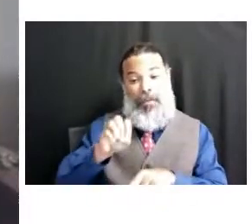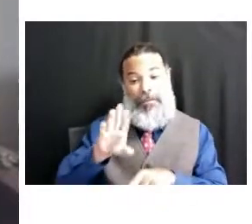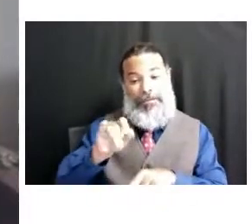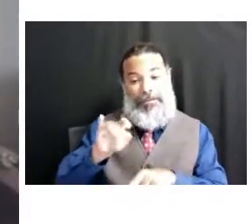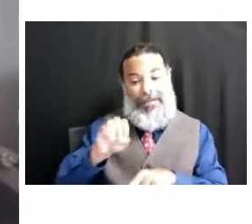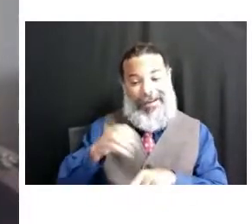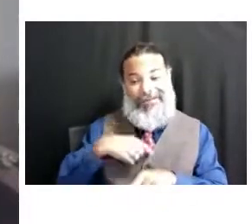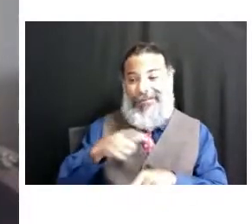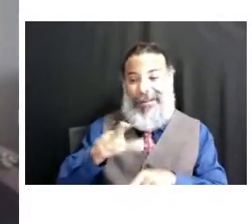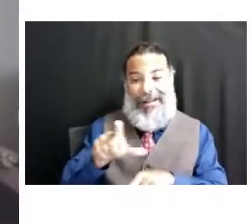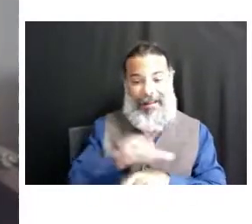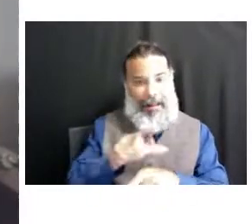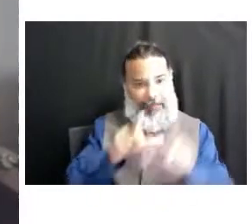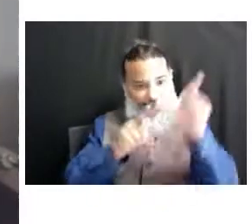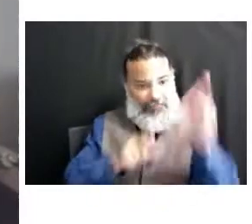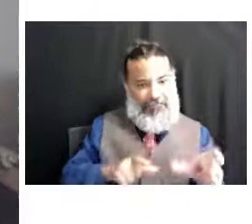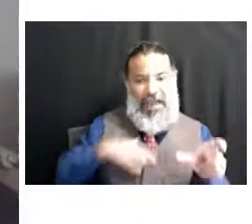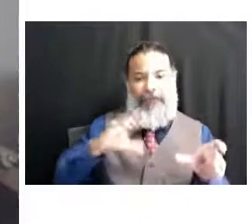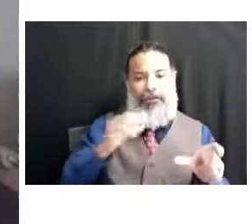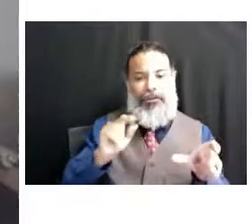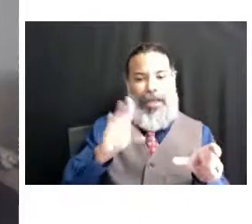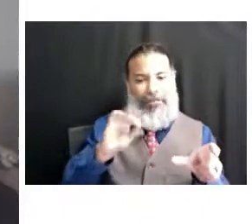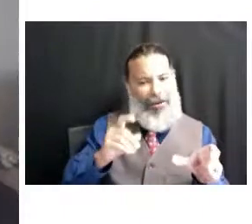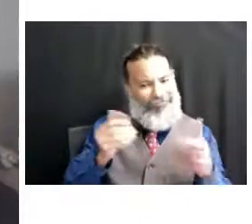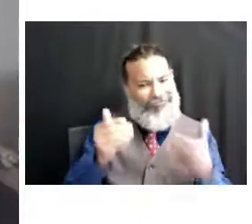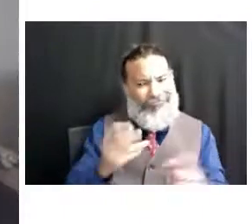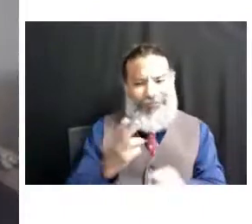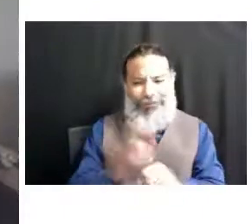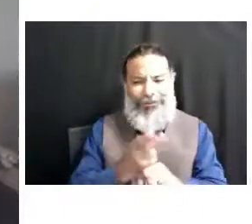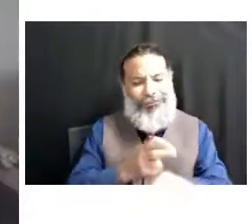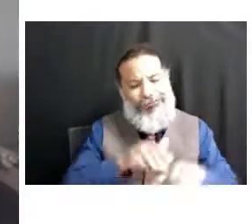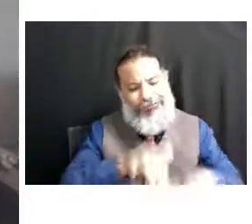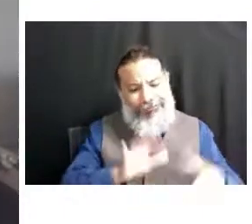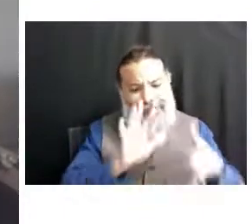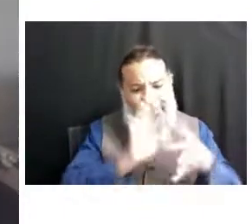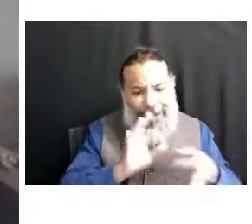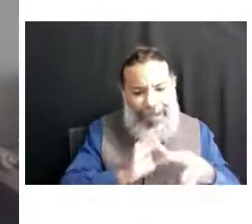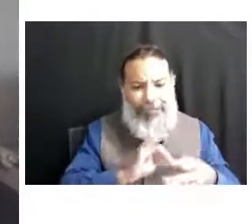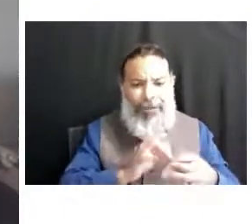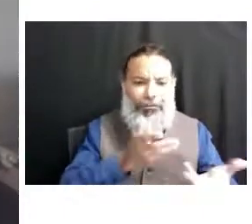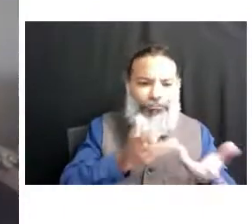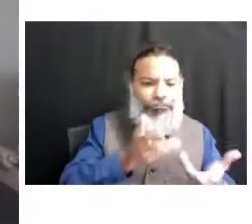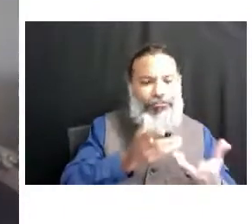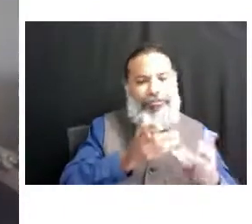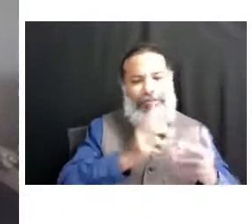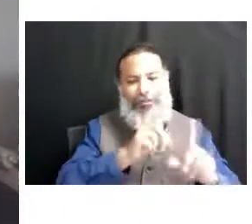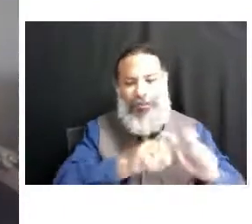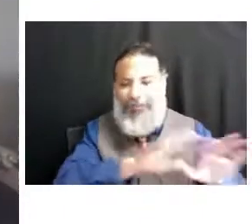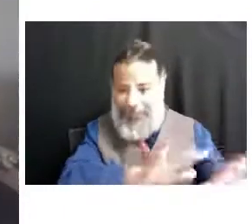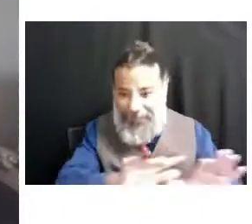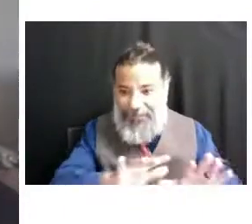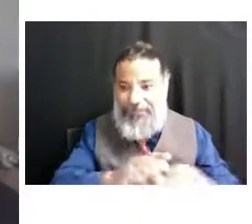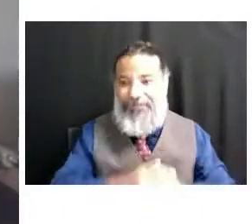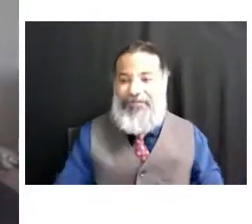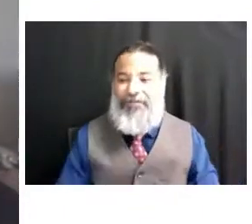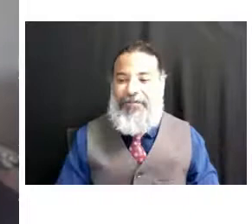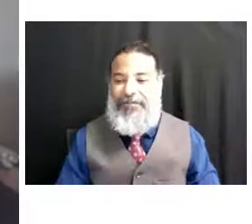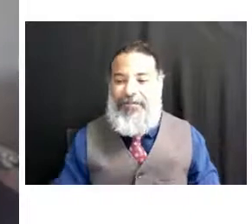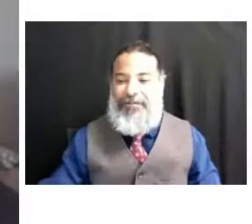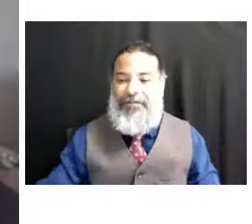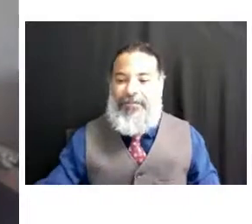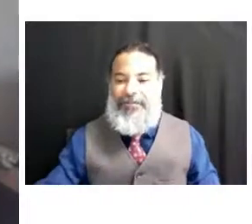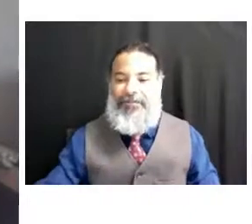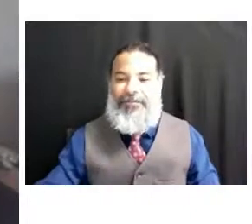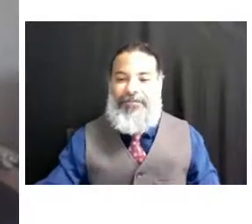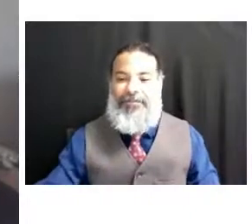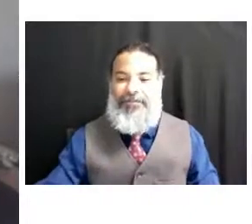the video, there's a chat box, which we encourage you to use to leave comments and engage in the conversation, as well as questions. And